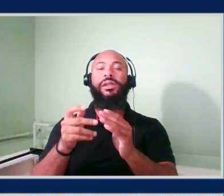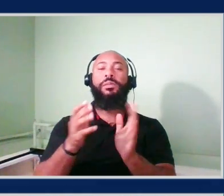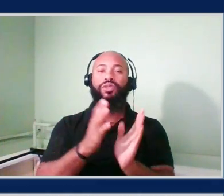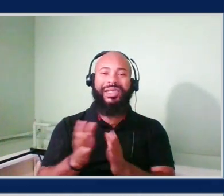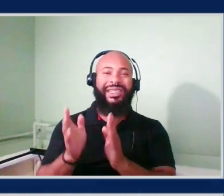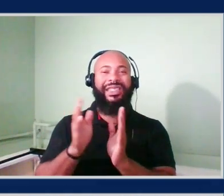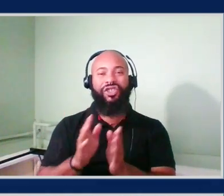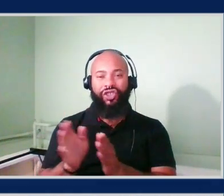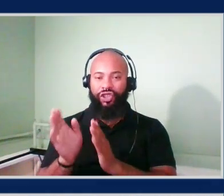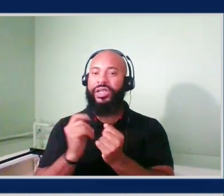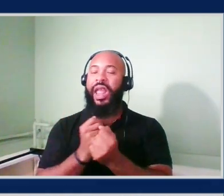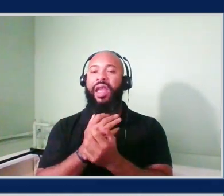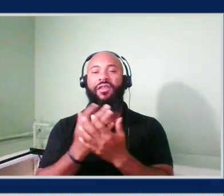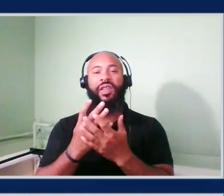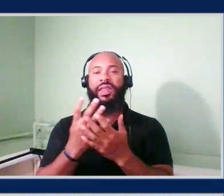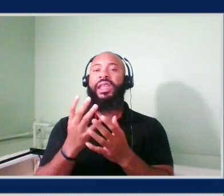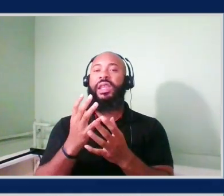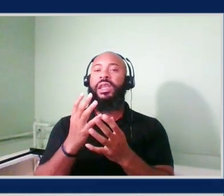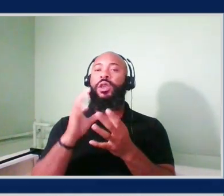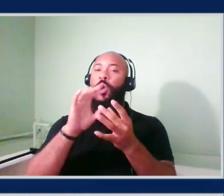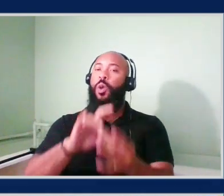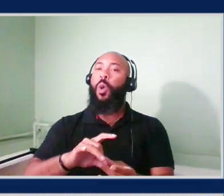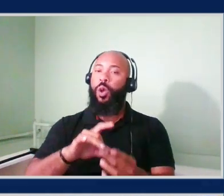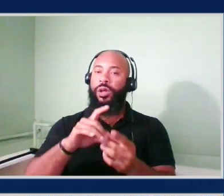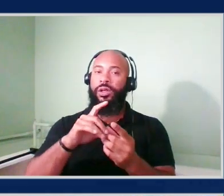procedures and everything according to